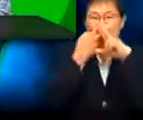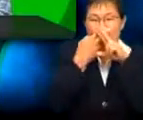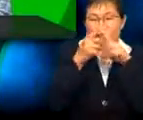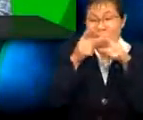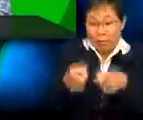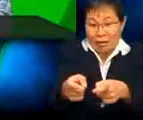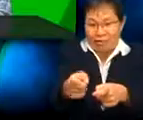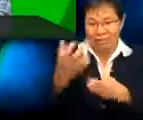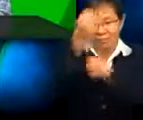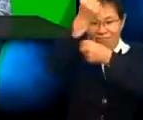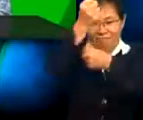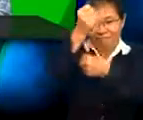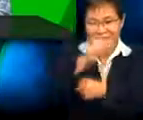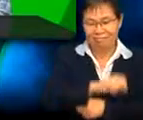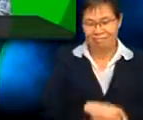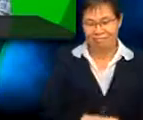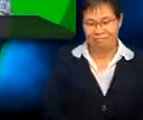mystery prize.